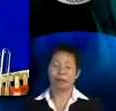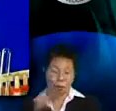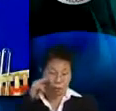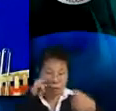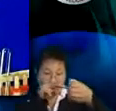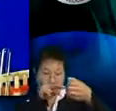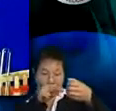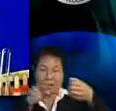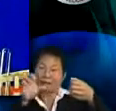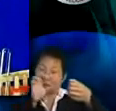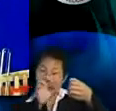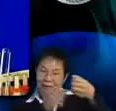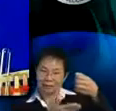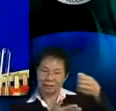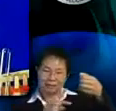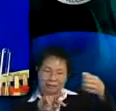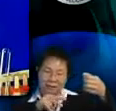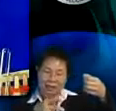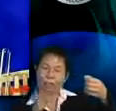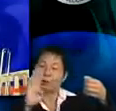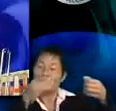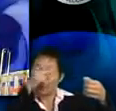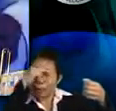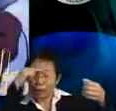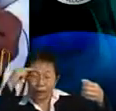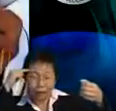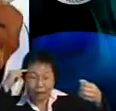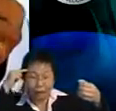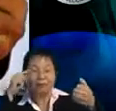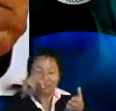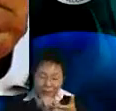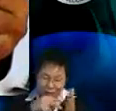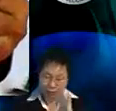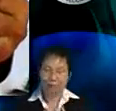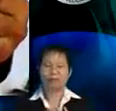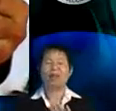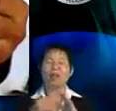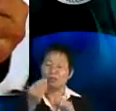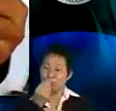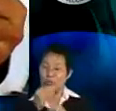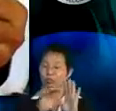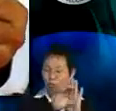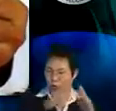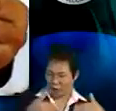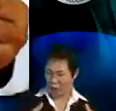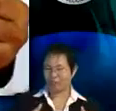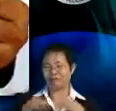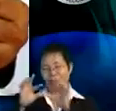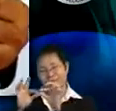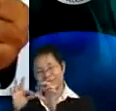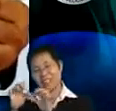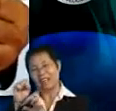Look, the starch solution turns blue-black. This means that the food sample contains